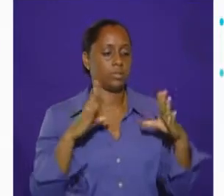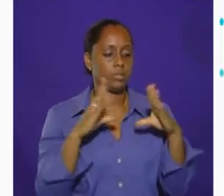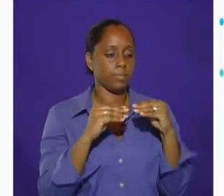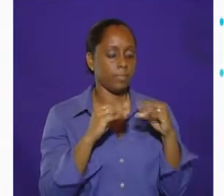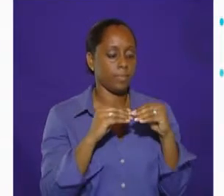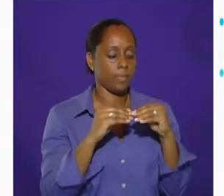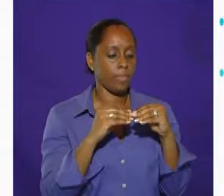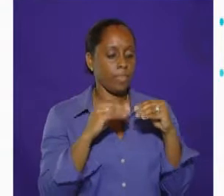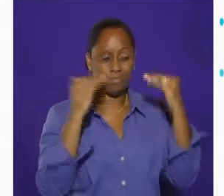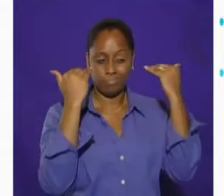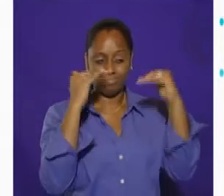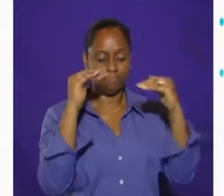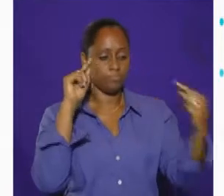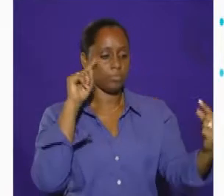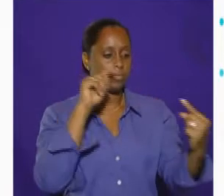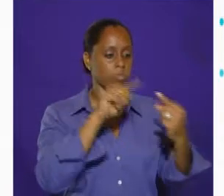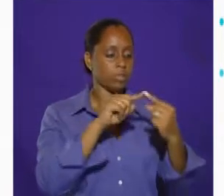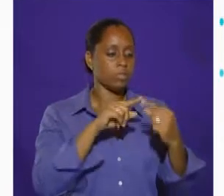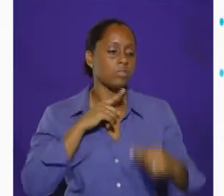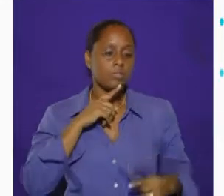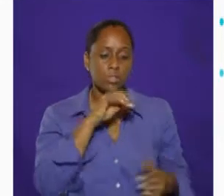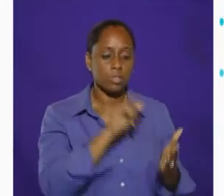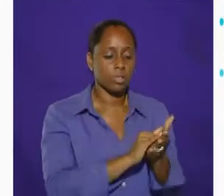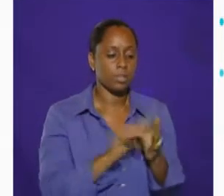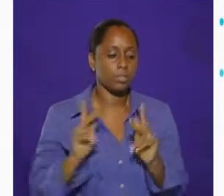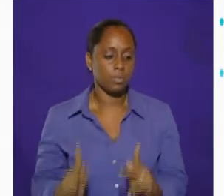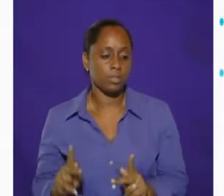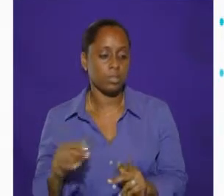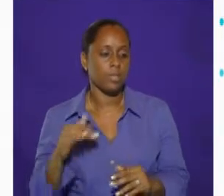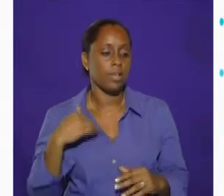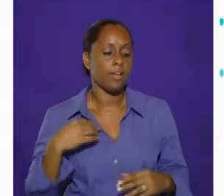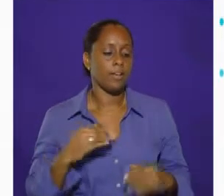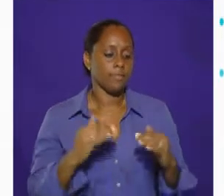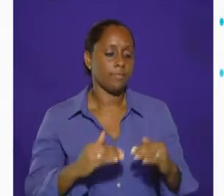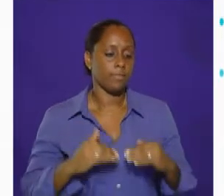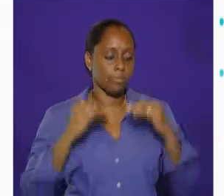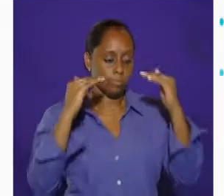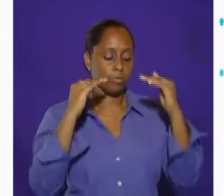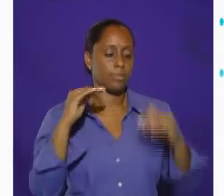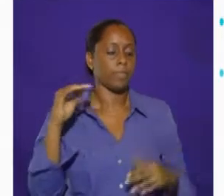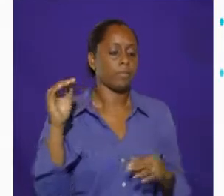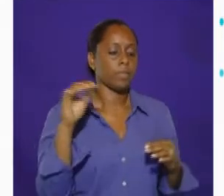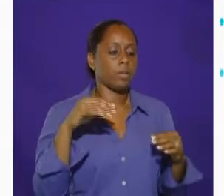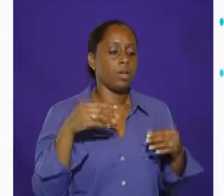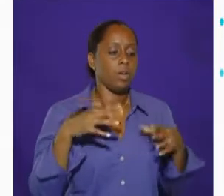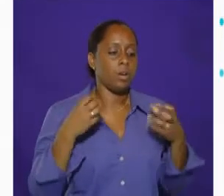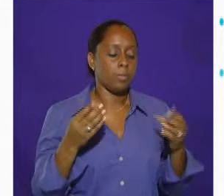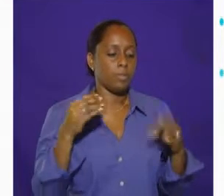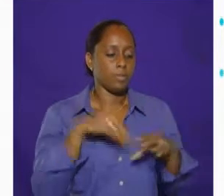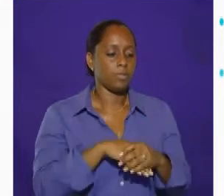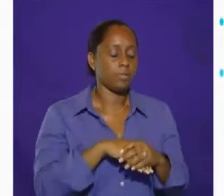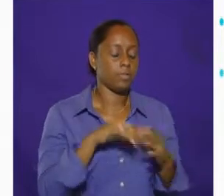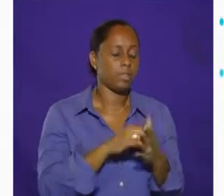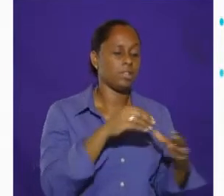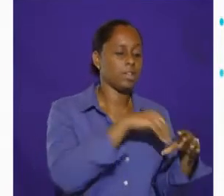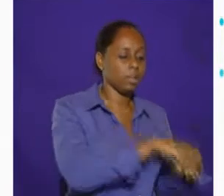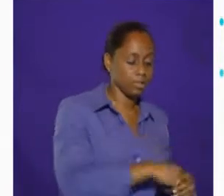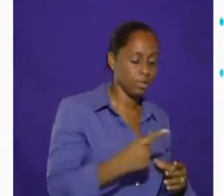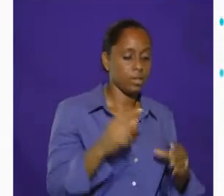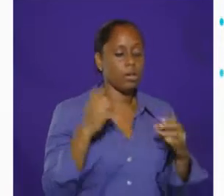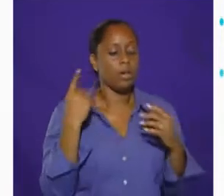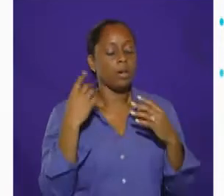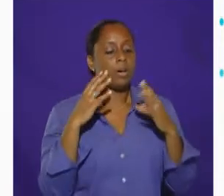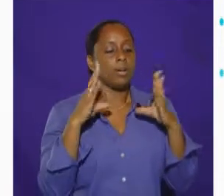in support of the Convention, limited towards ensuring that parties have improved capacity to implement